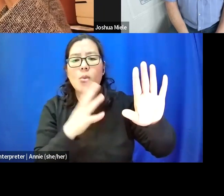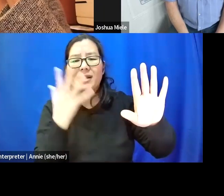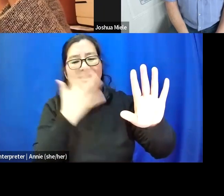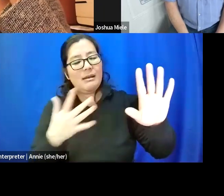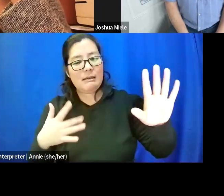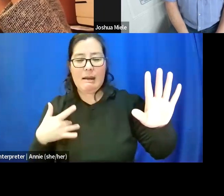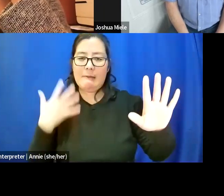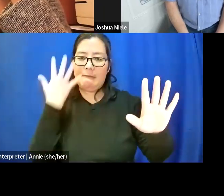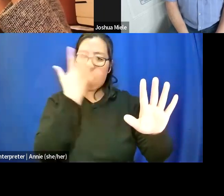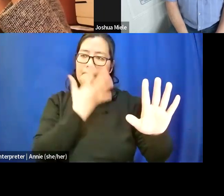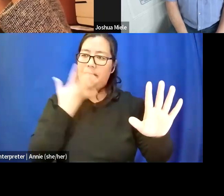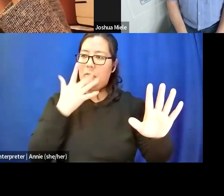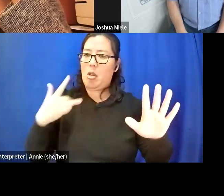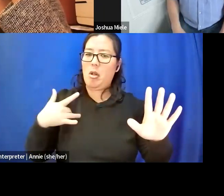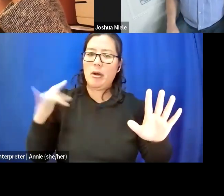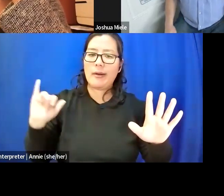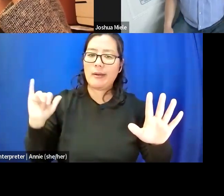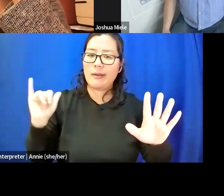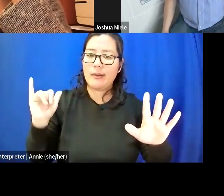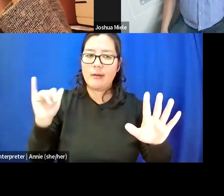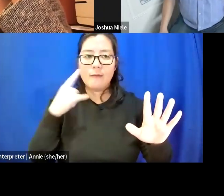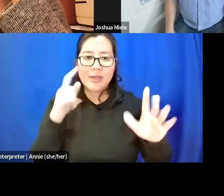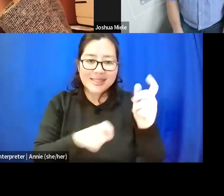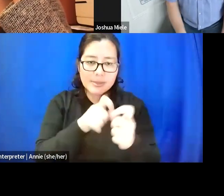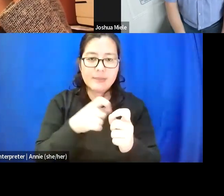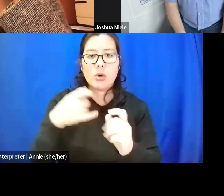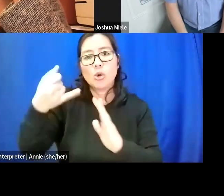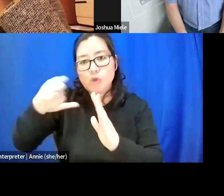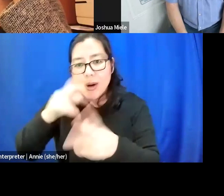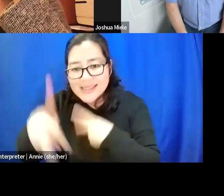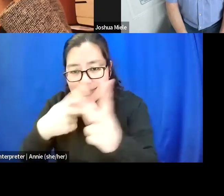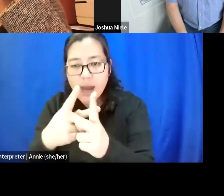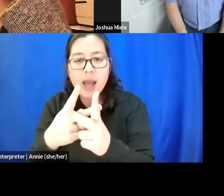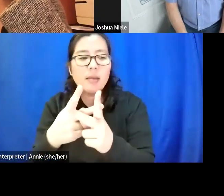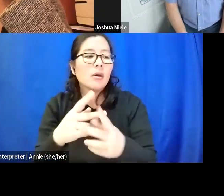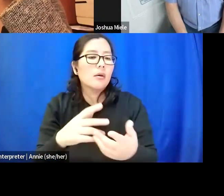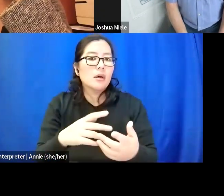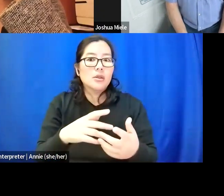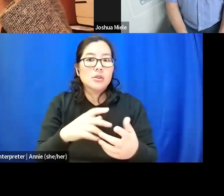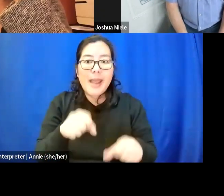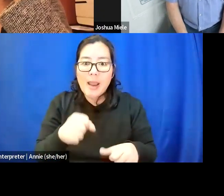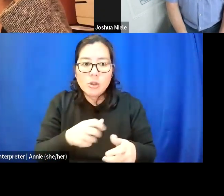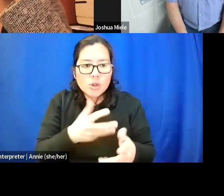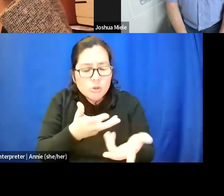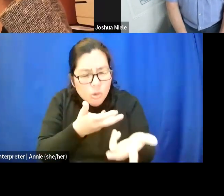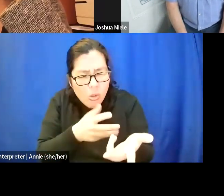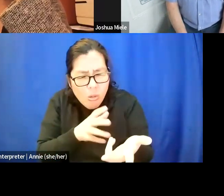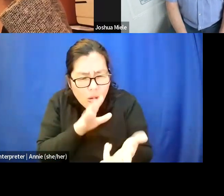particular character or drawing type? To be able to actually interact with and ask questions